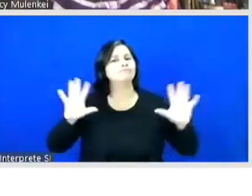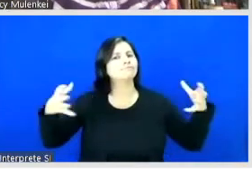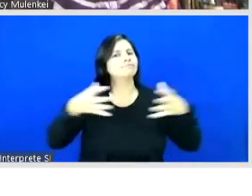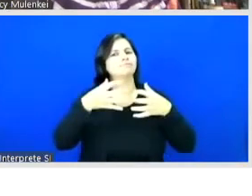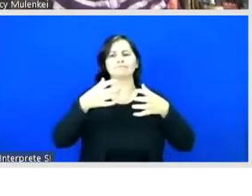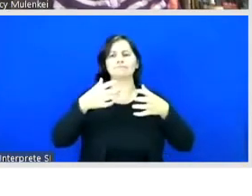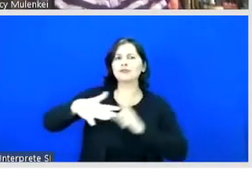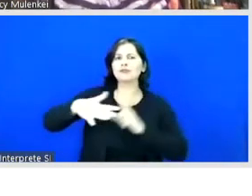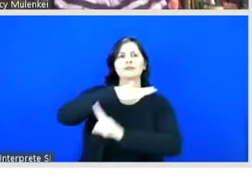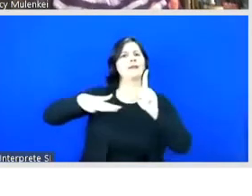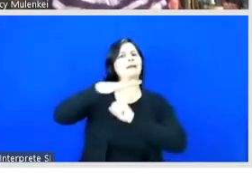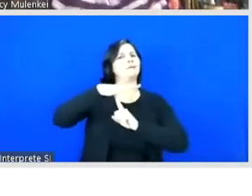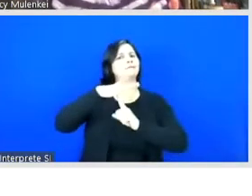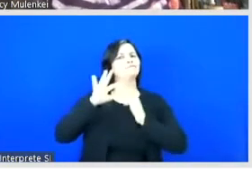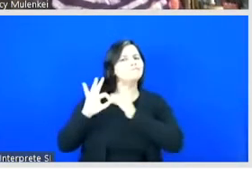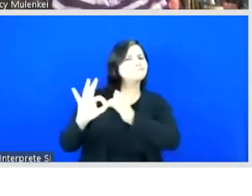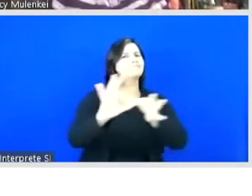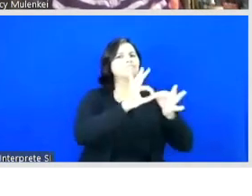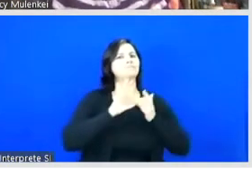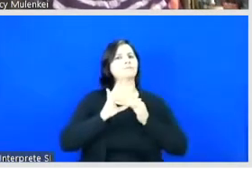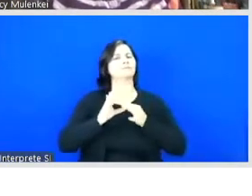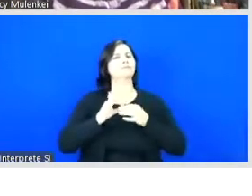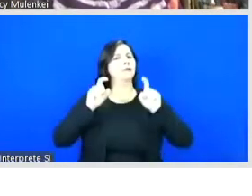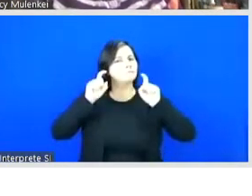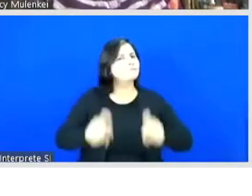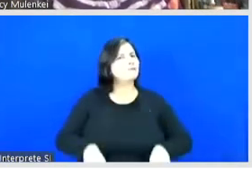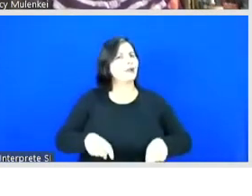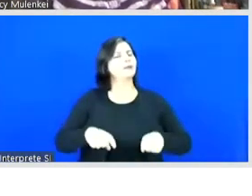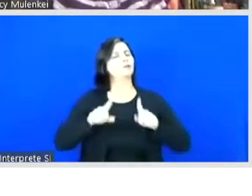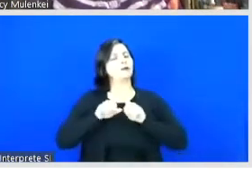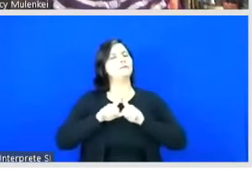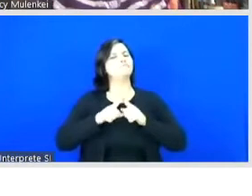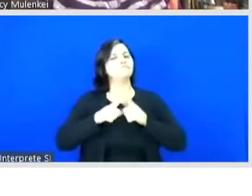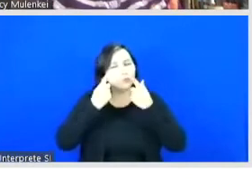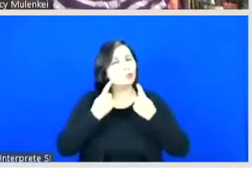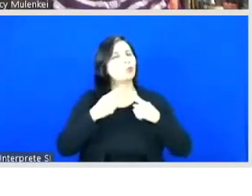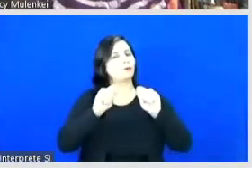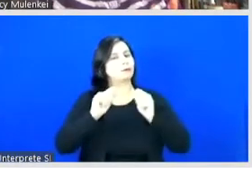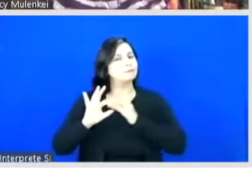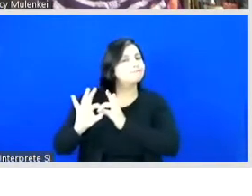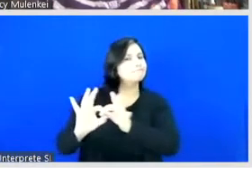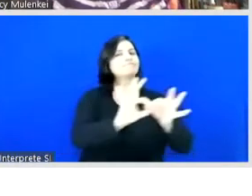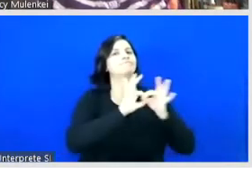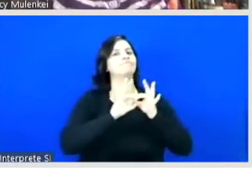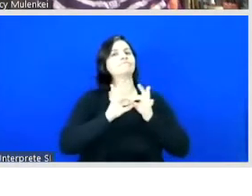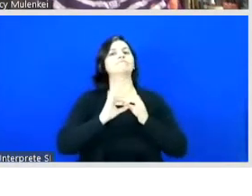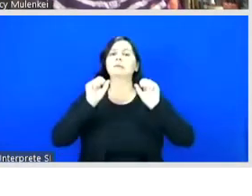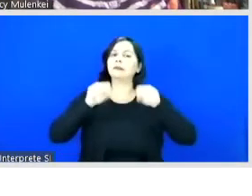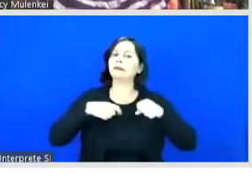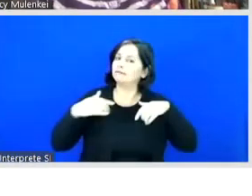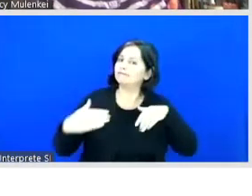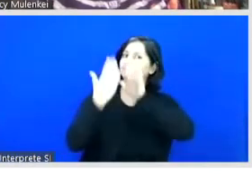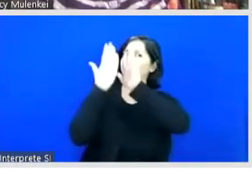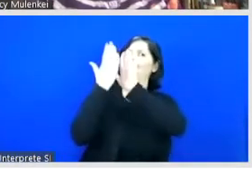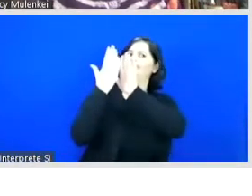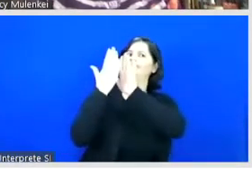we're grappling with, as they have the ability to utilize various platforms to advocate for policy, programming, and